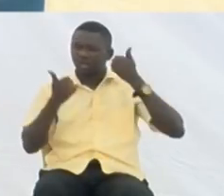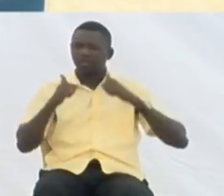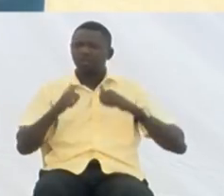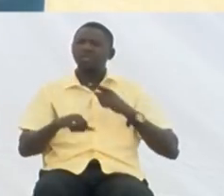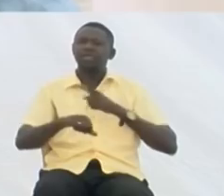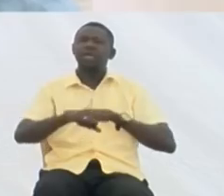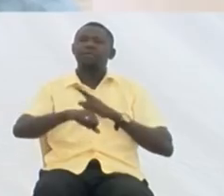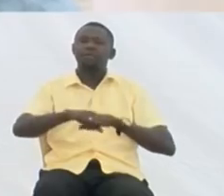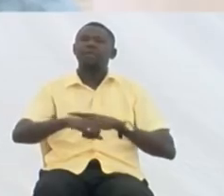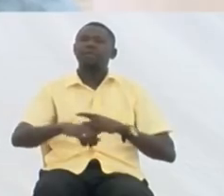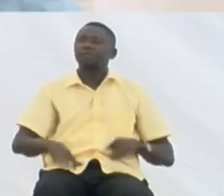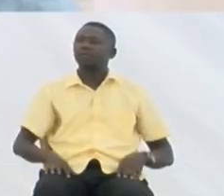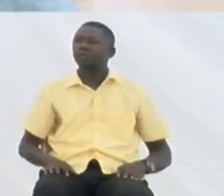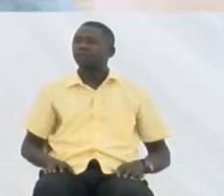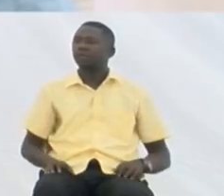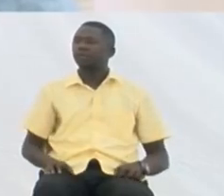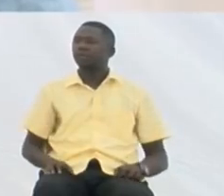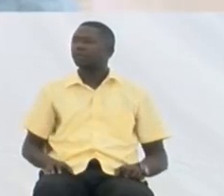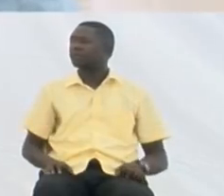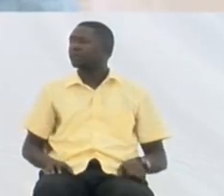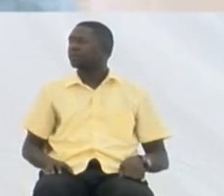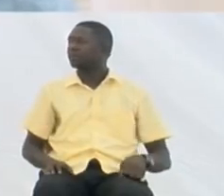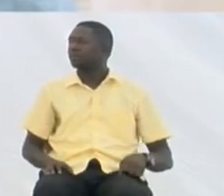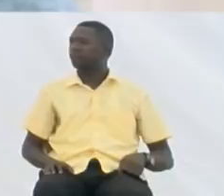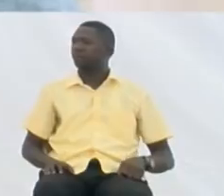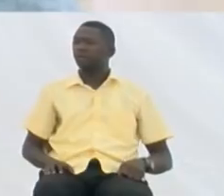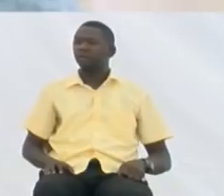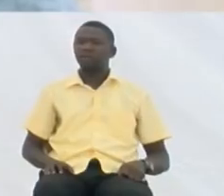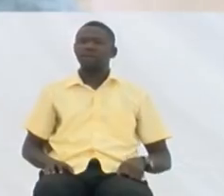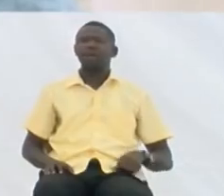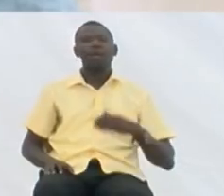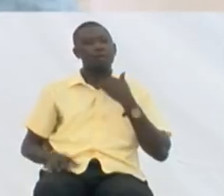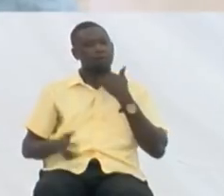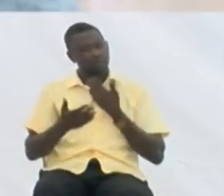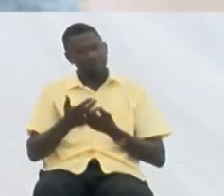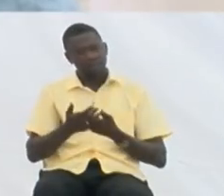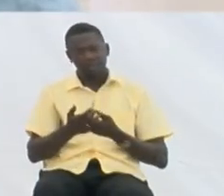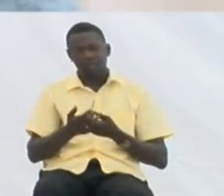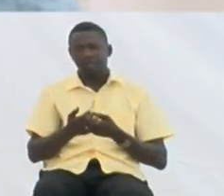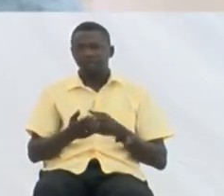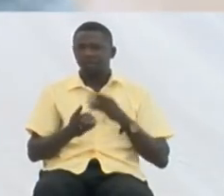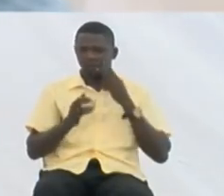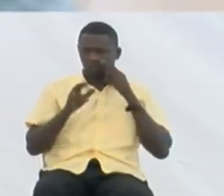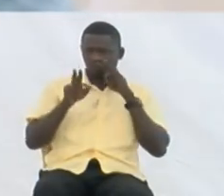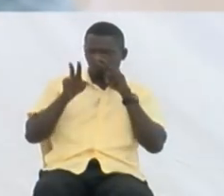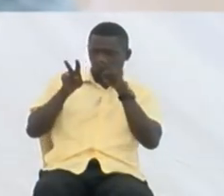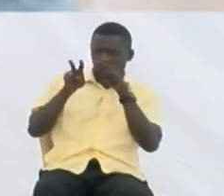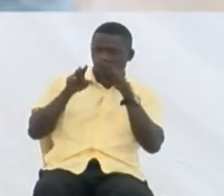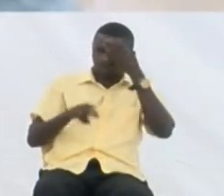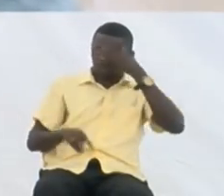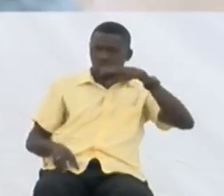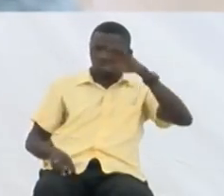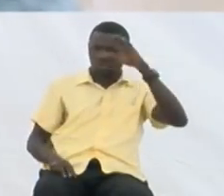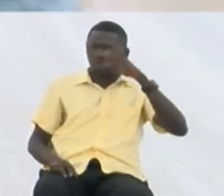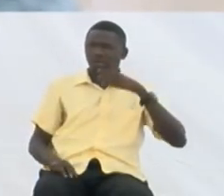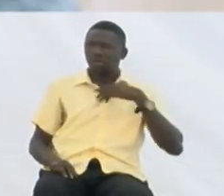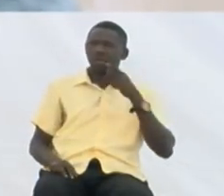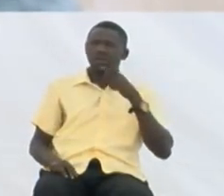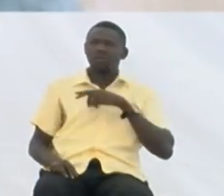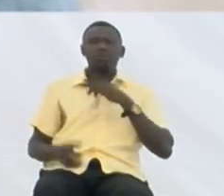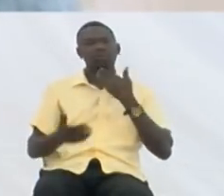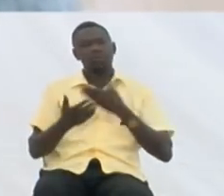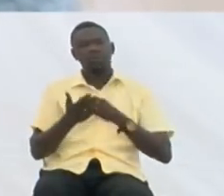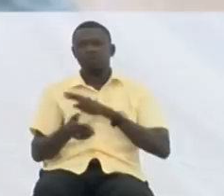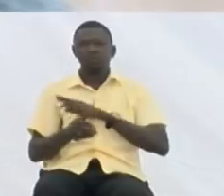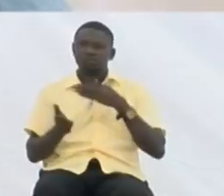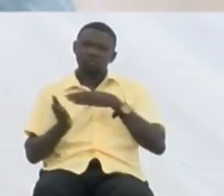Bademo, can you please address the commissioners? Can you look at the commissioners when you answer questions? Mm-hmm. And please don't turn away